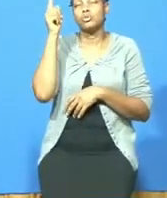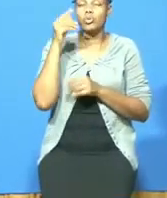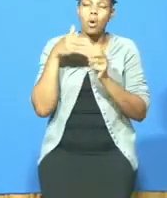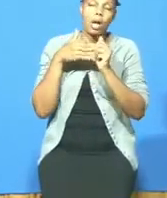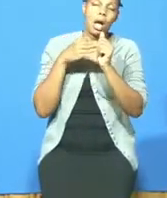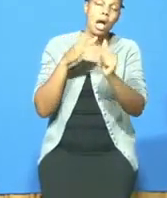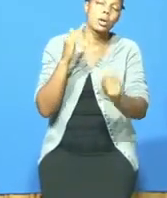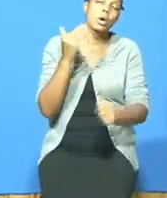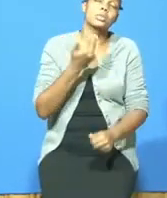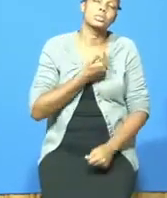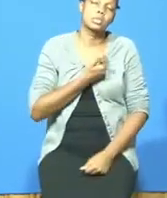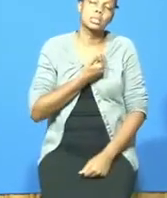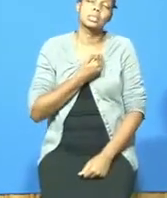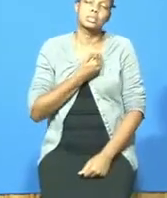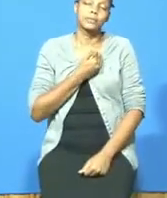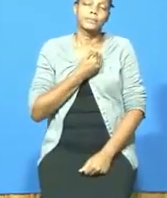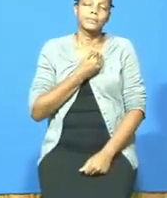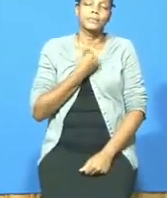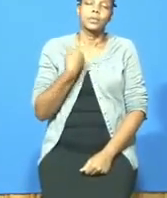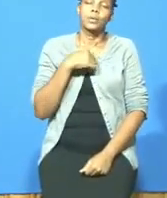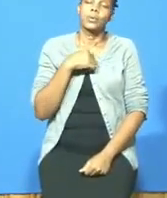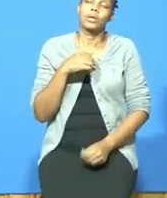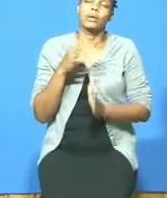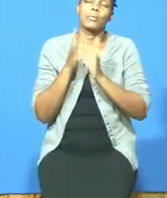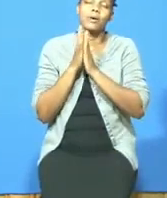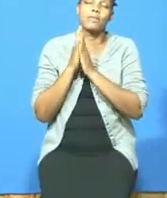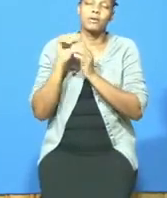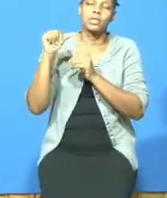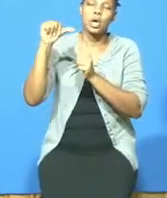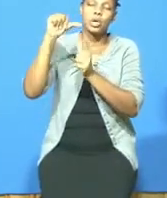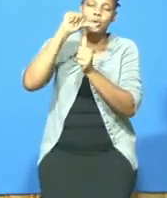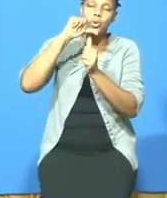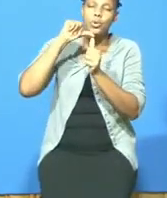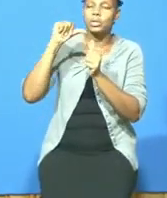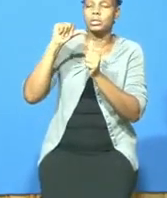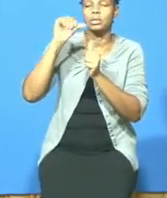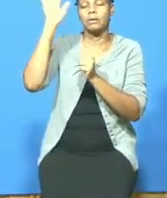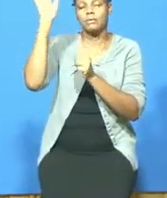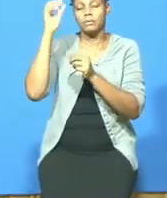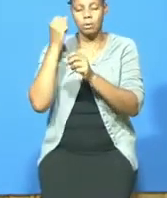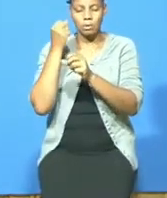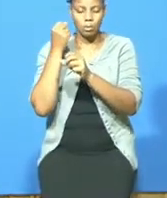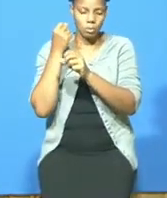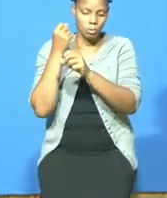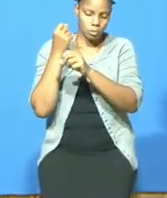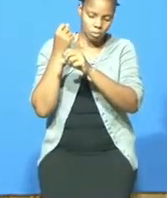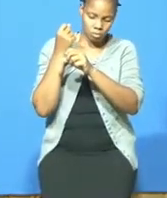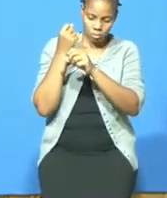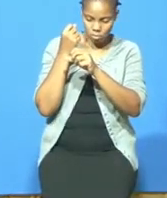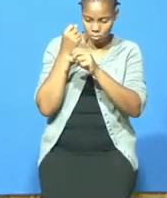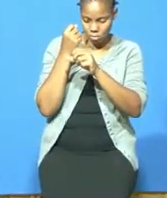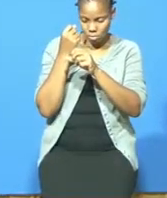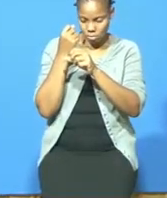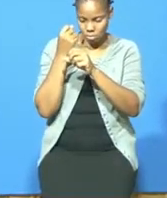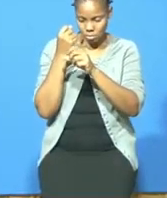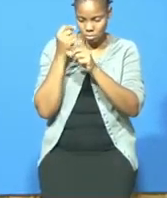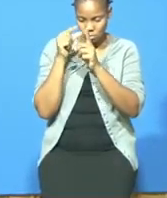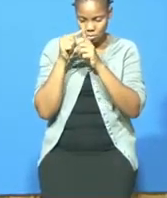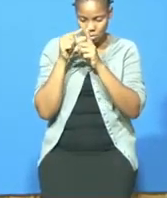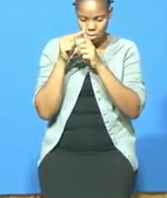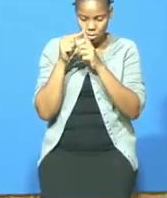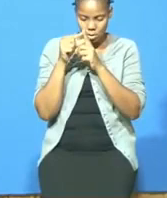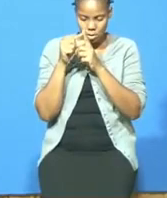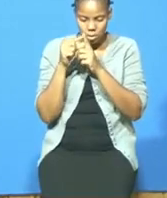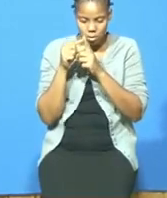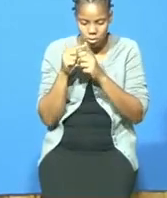guide us. We pray, Lord, for the anointing of your word, the anointing of your servant, and the